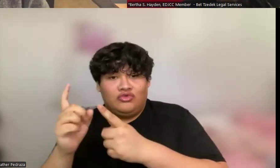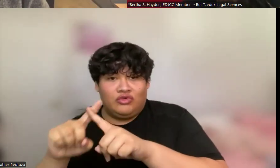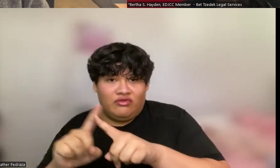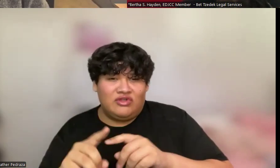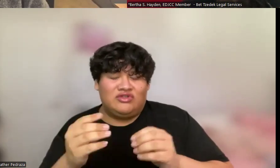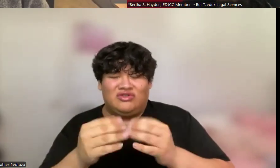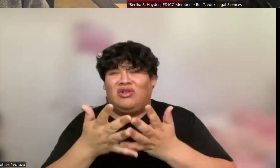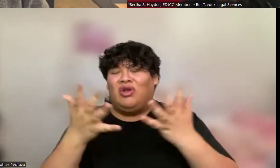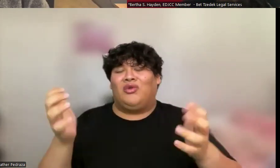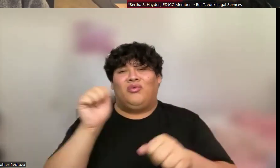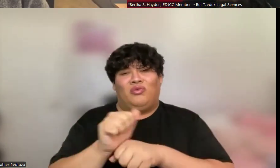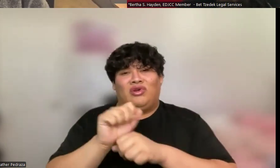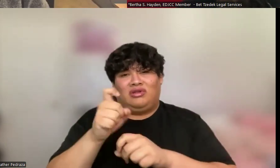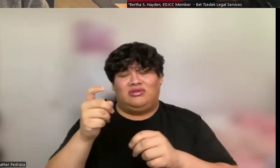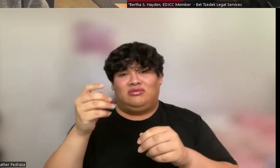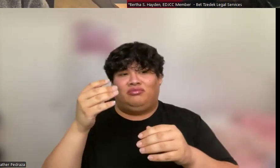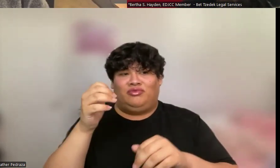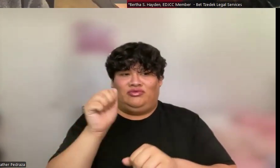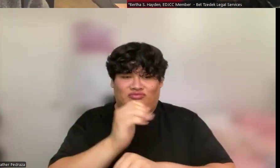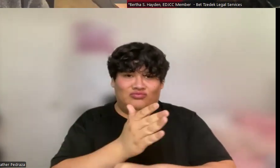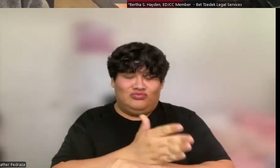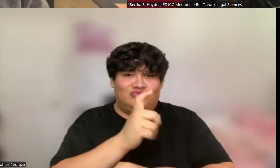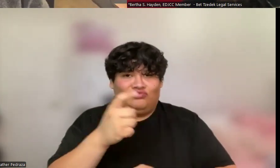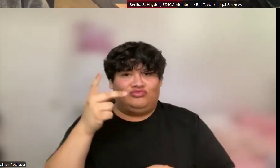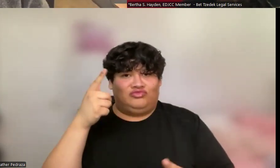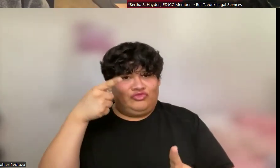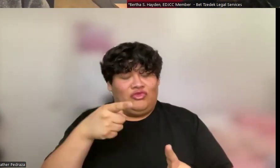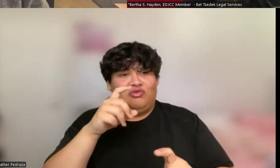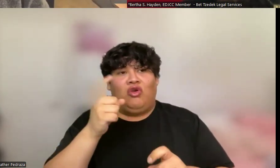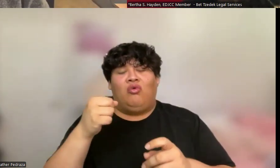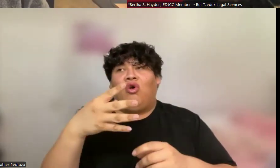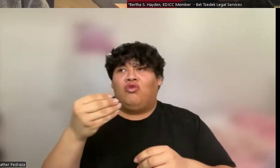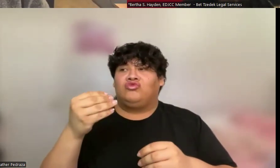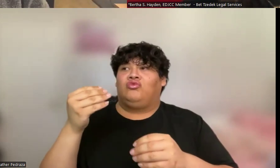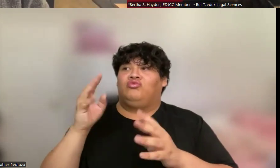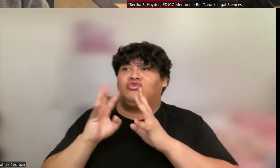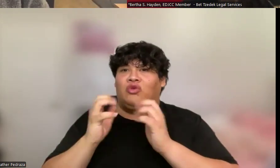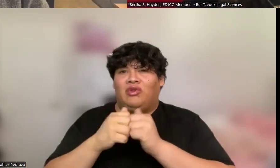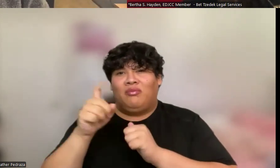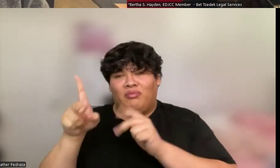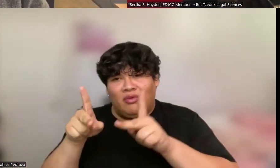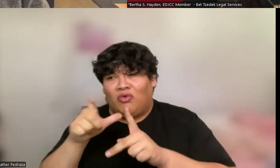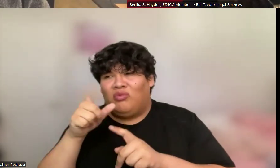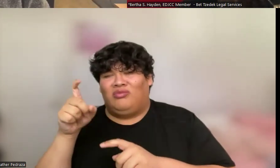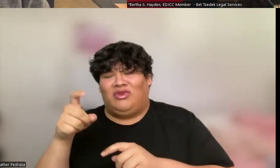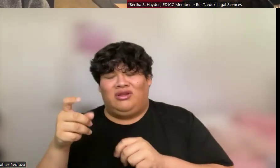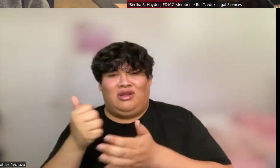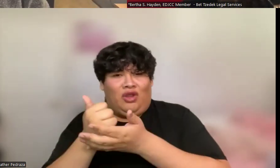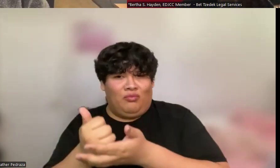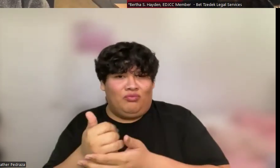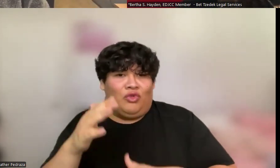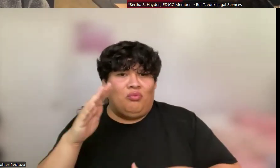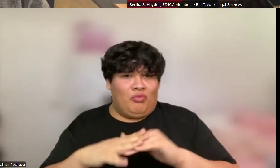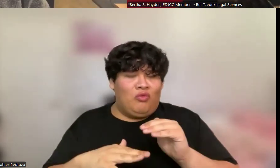work to be done around making sure that we're actually reaching the people who need the help the most